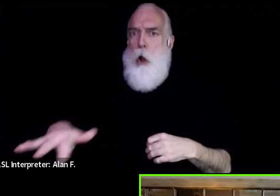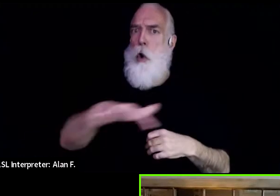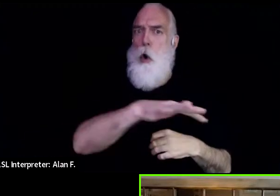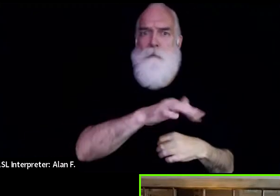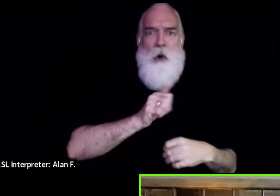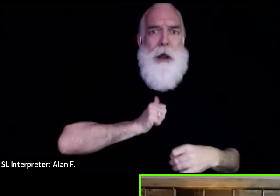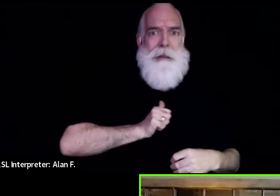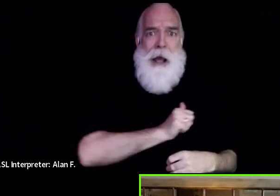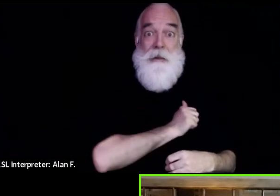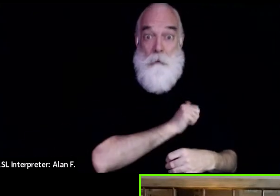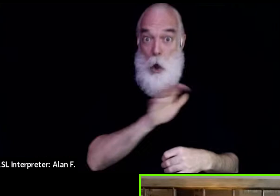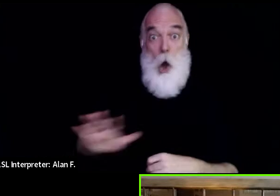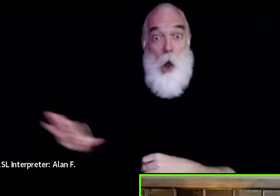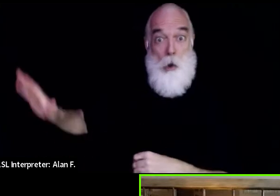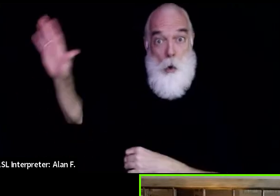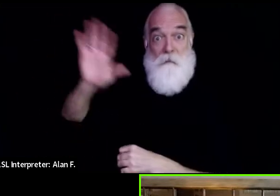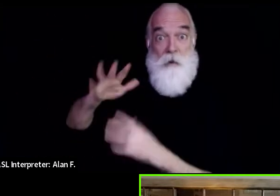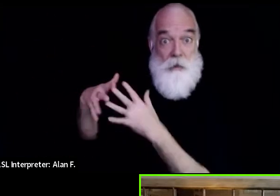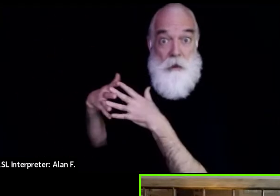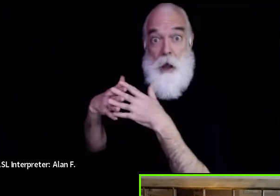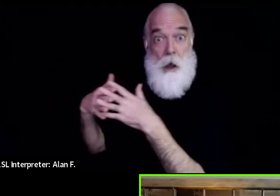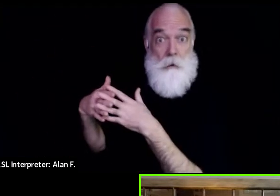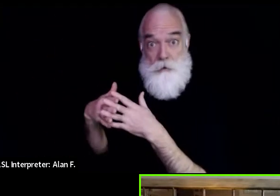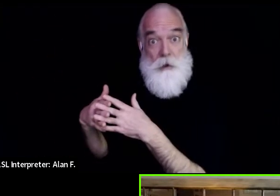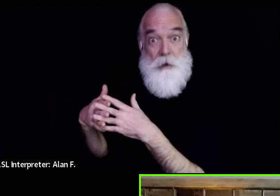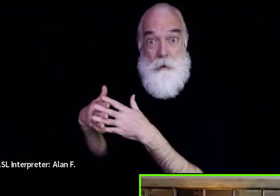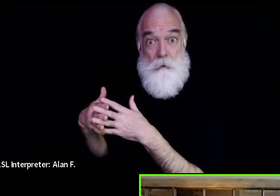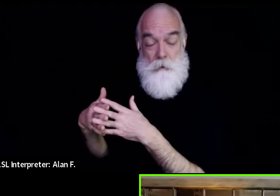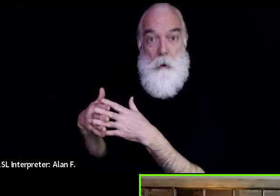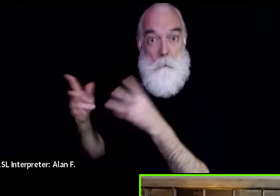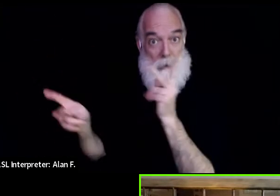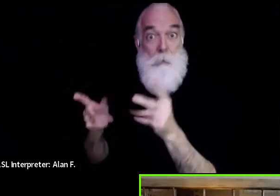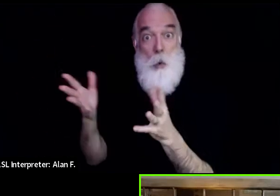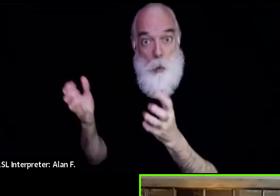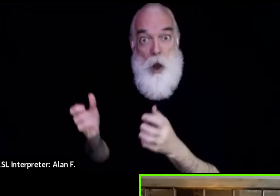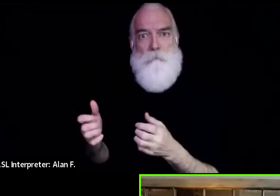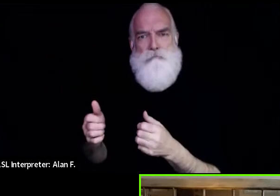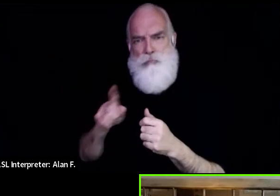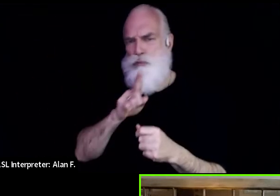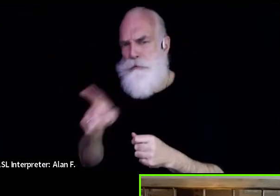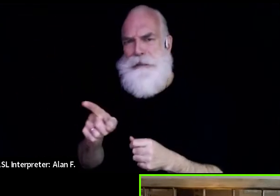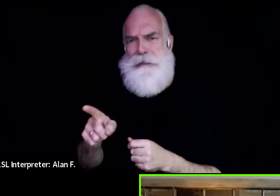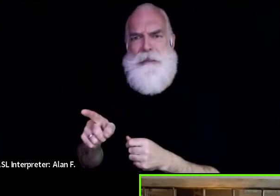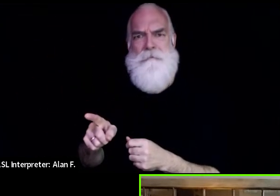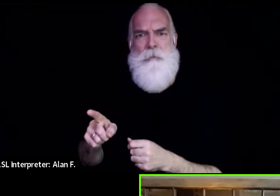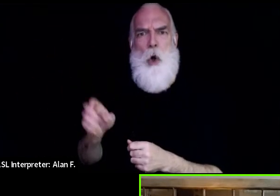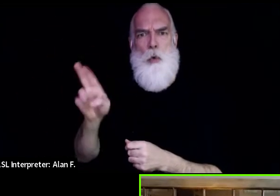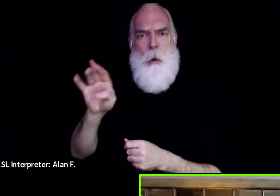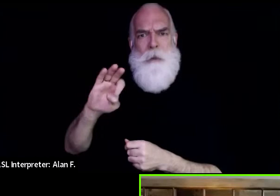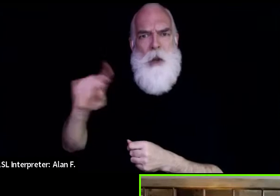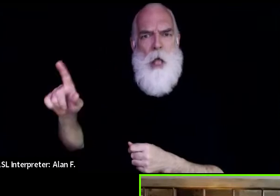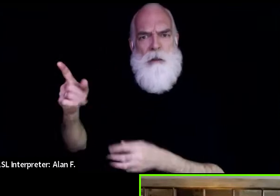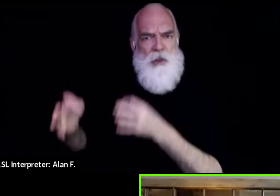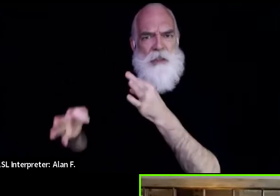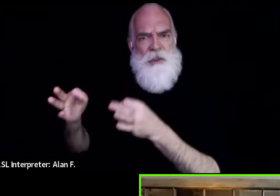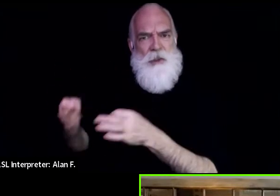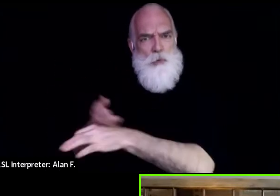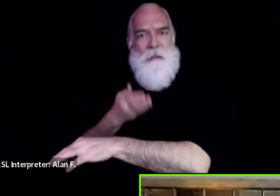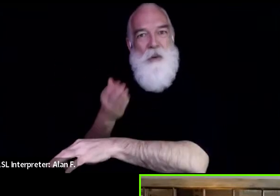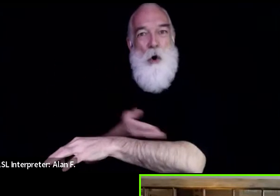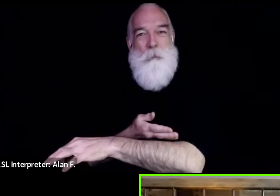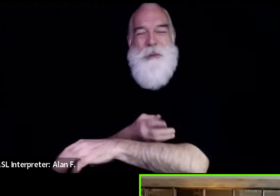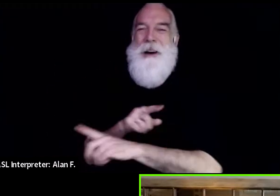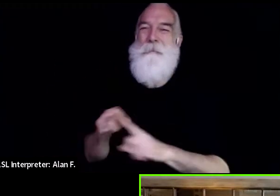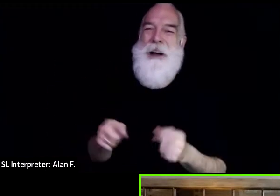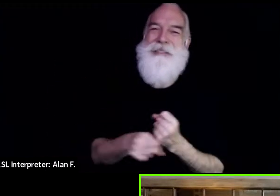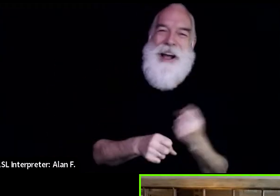meaningful criminal justice reform. And by the time we got to last year, 21, when Atlanta